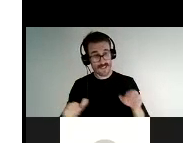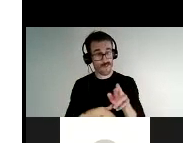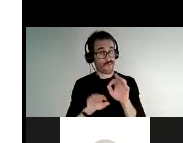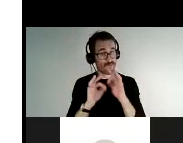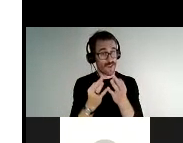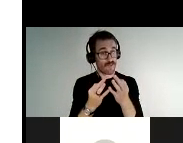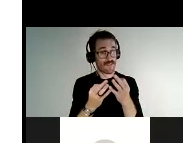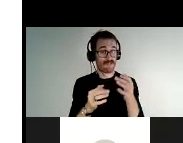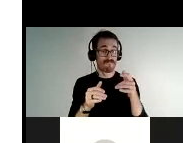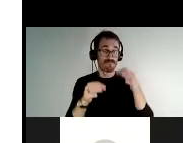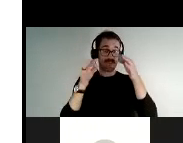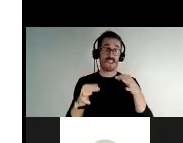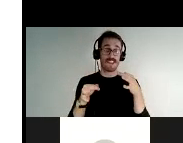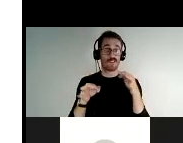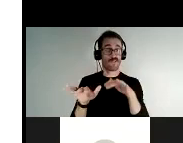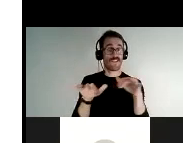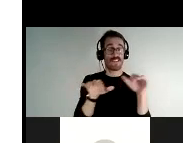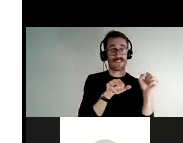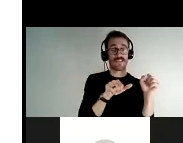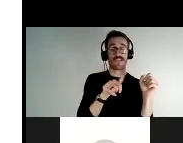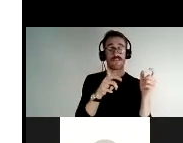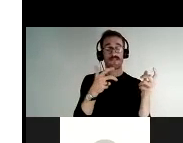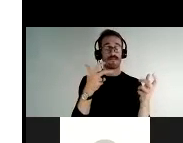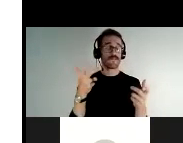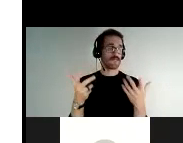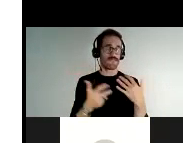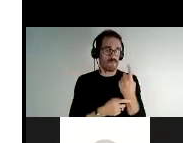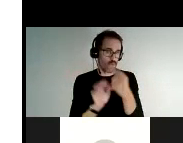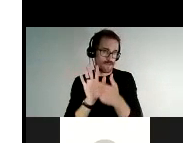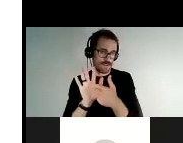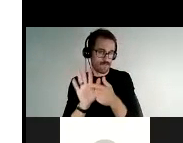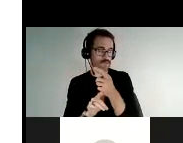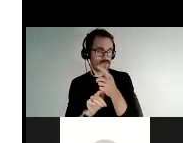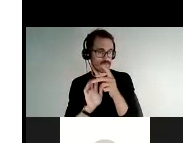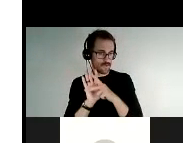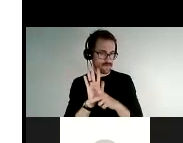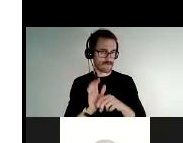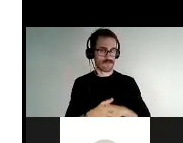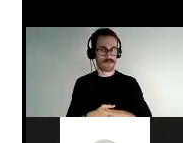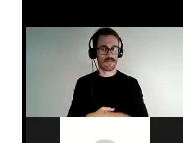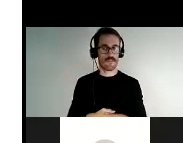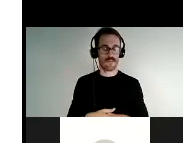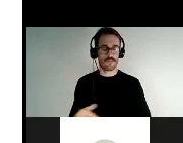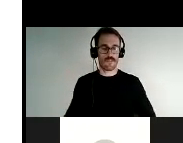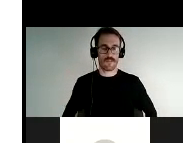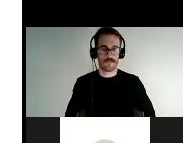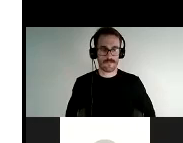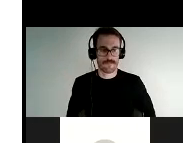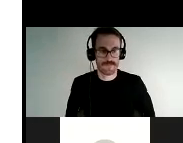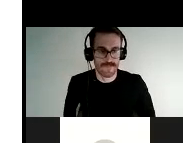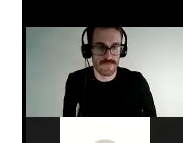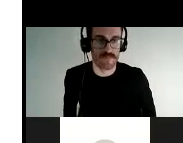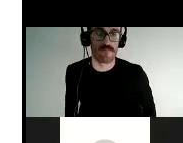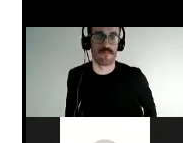left them. So that's just one example. But there's also issues that are more